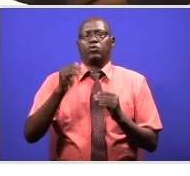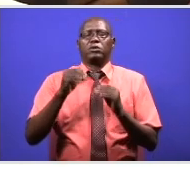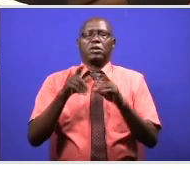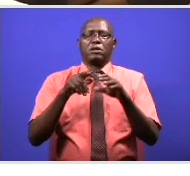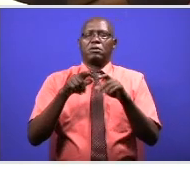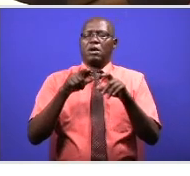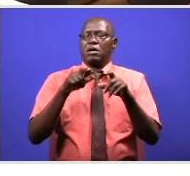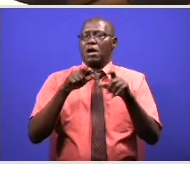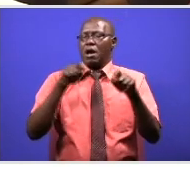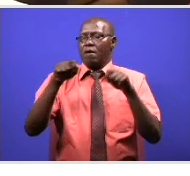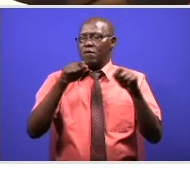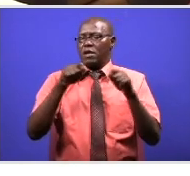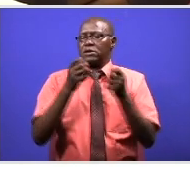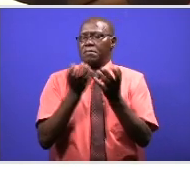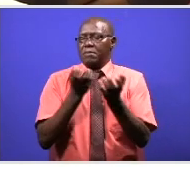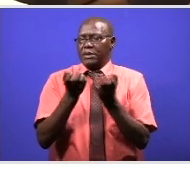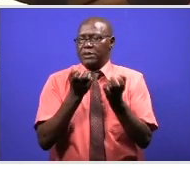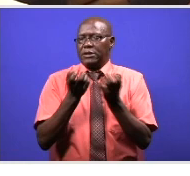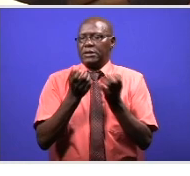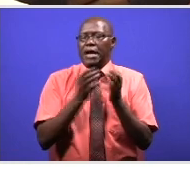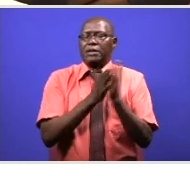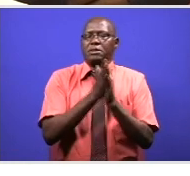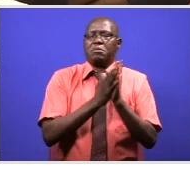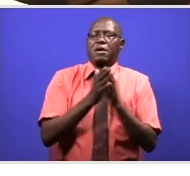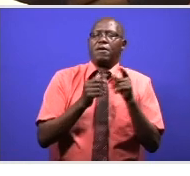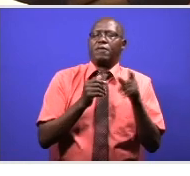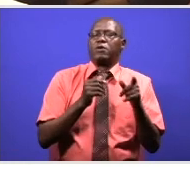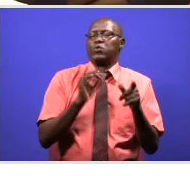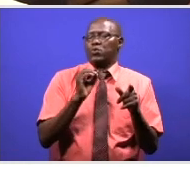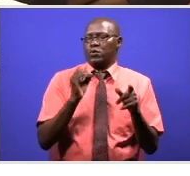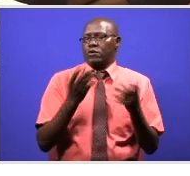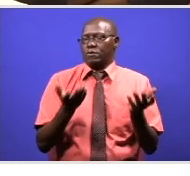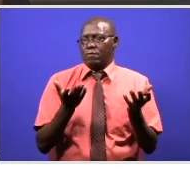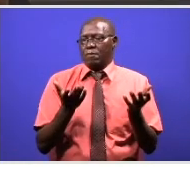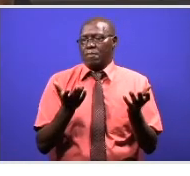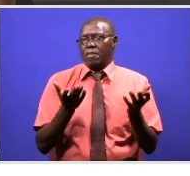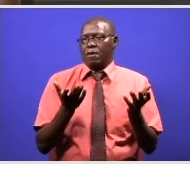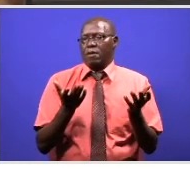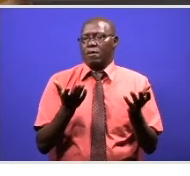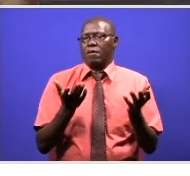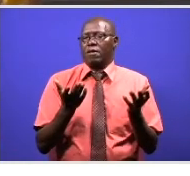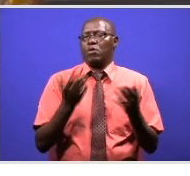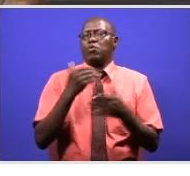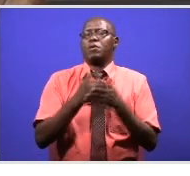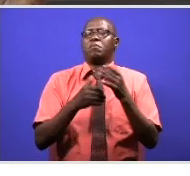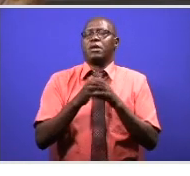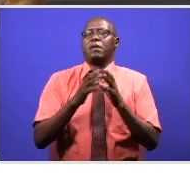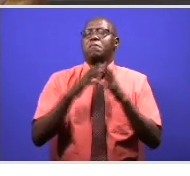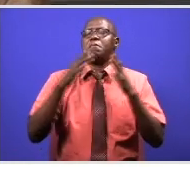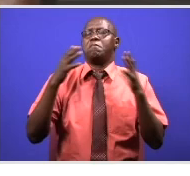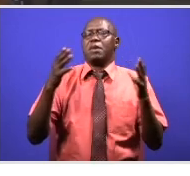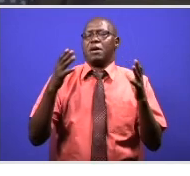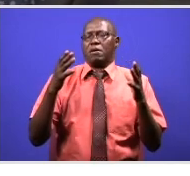and commerce. We don't aspire to take dominion in other mountains. So we build mega churches that are full of thousands of